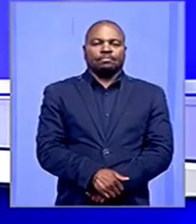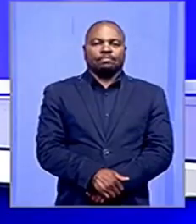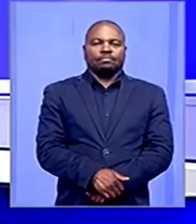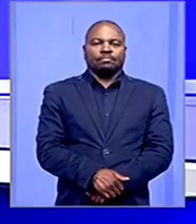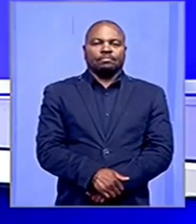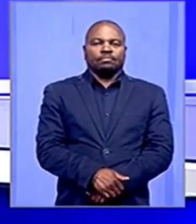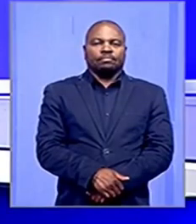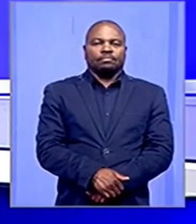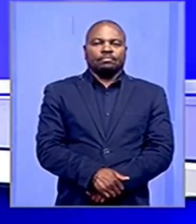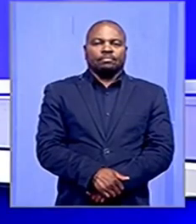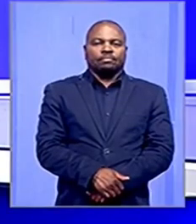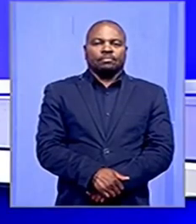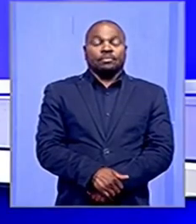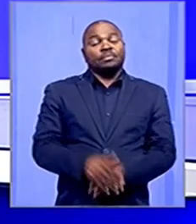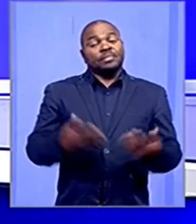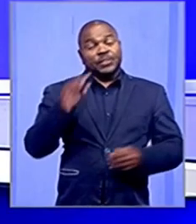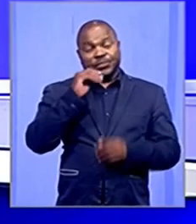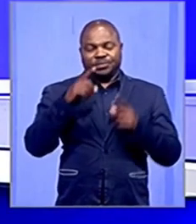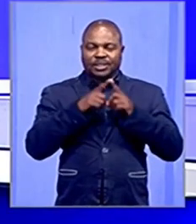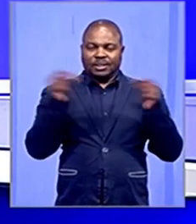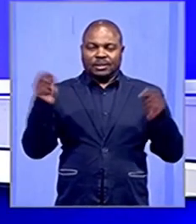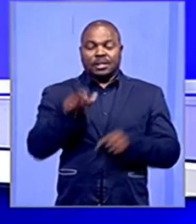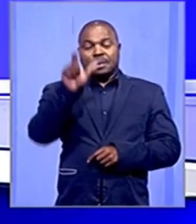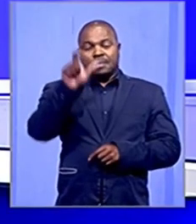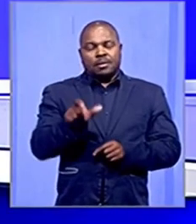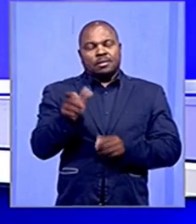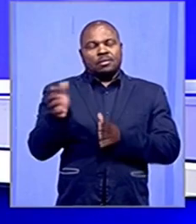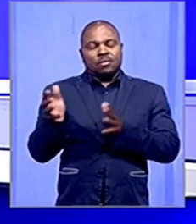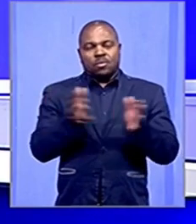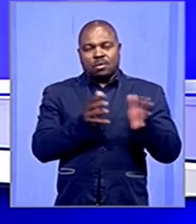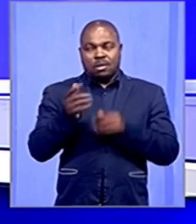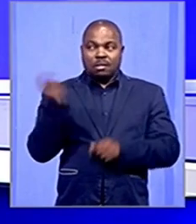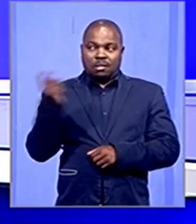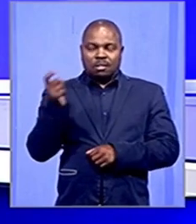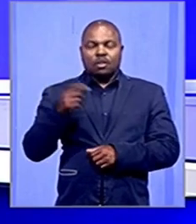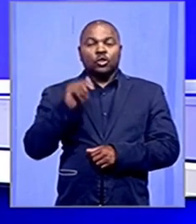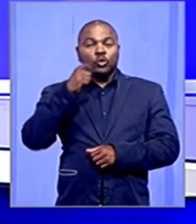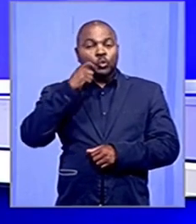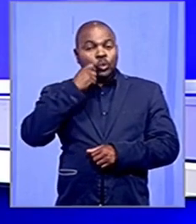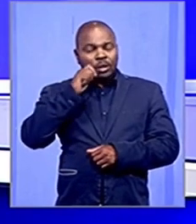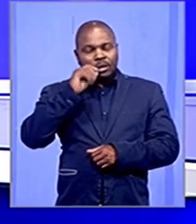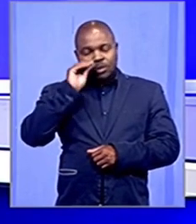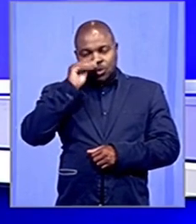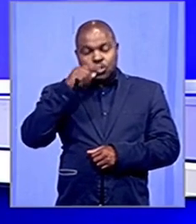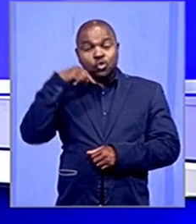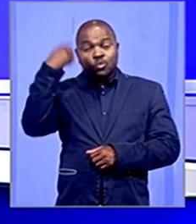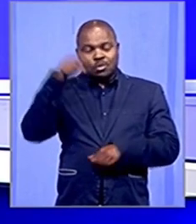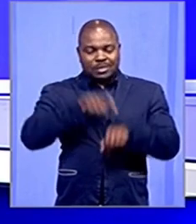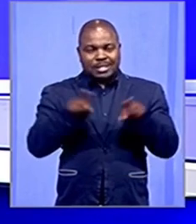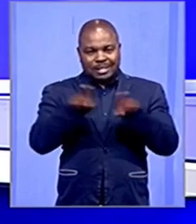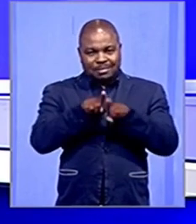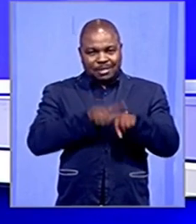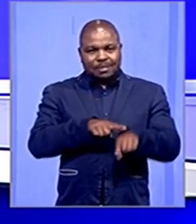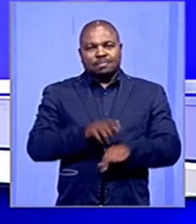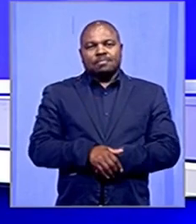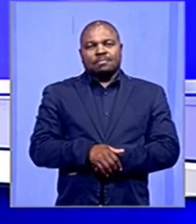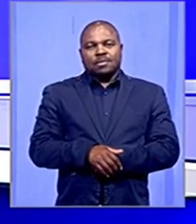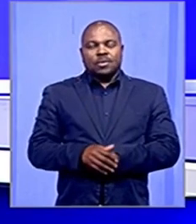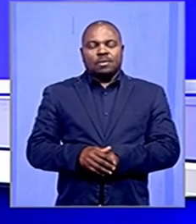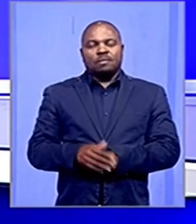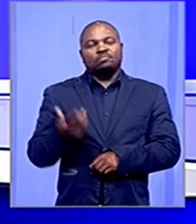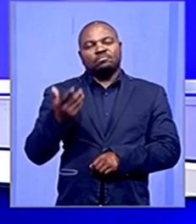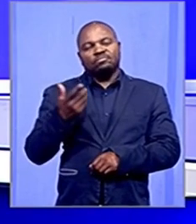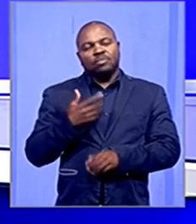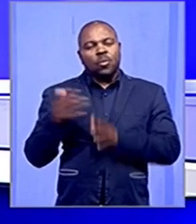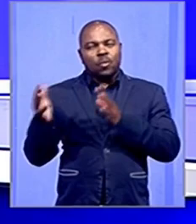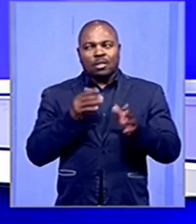073-818-0674. Difela mona mohi fumana ditaba tsa Setswana ho sane ka yona nako ena na ha rutlwe hore namane tshehla itswiri dife ka boemo